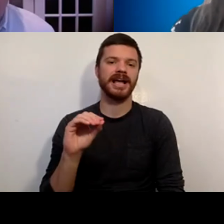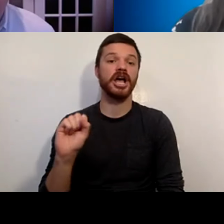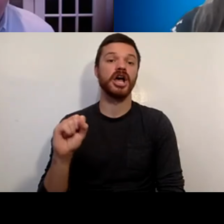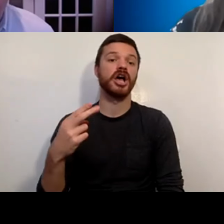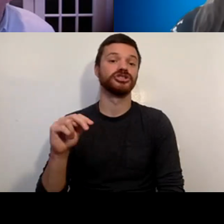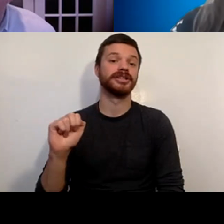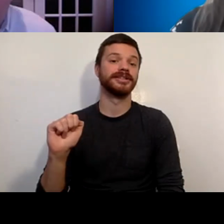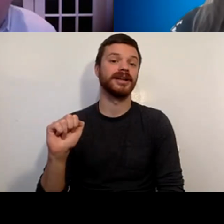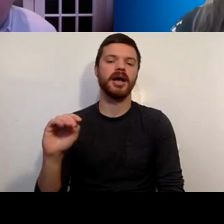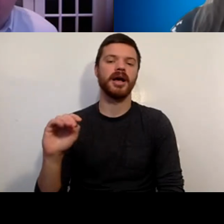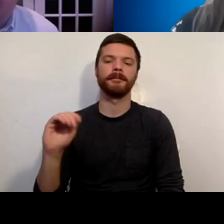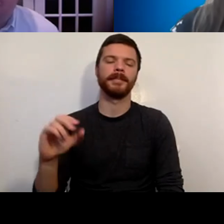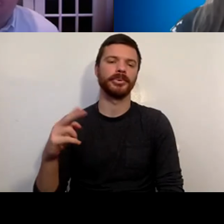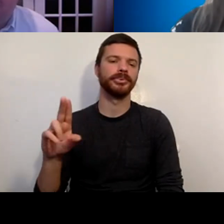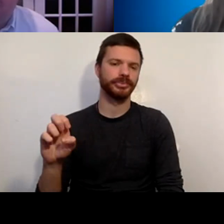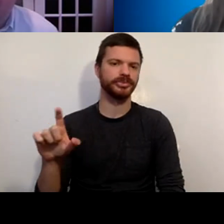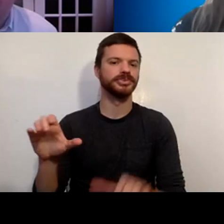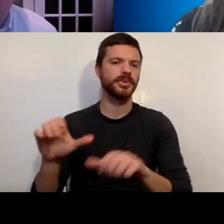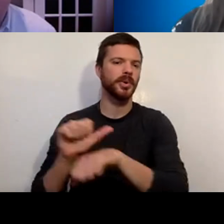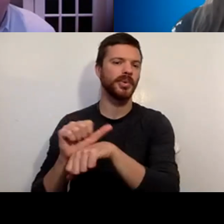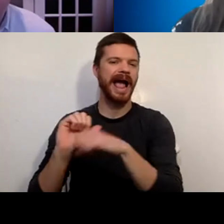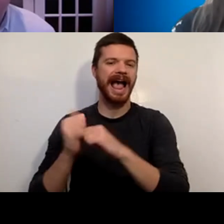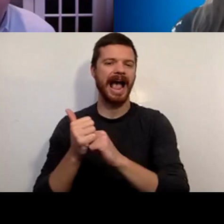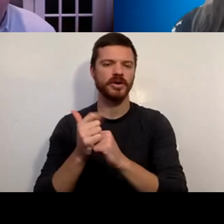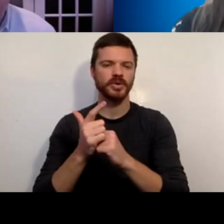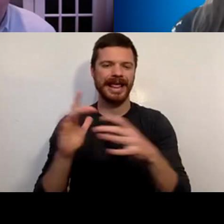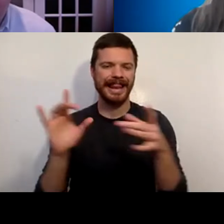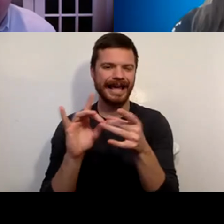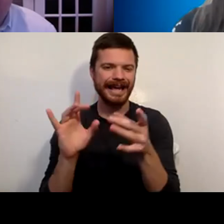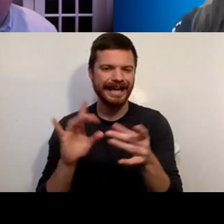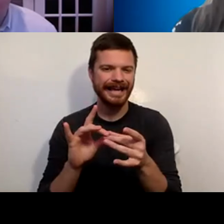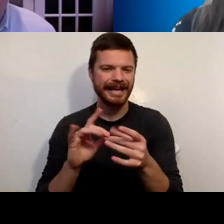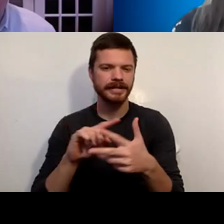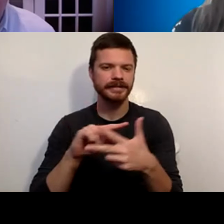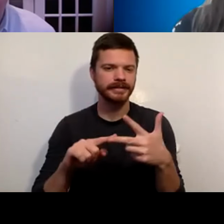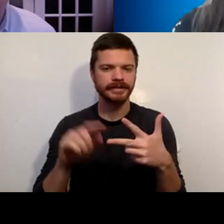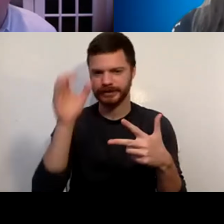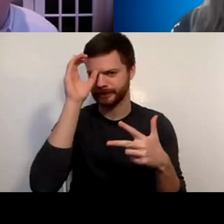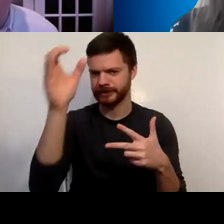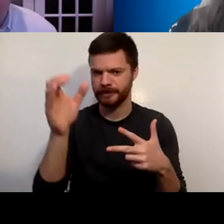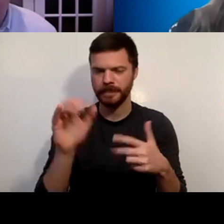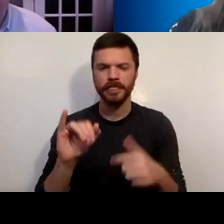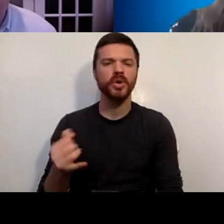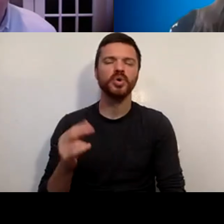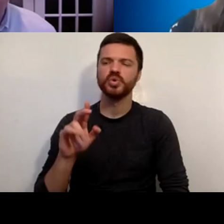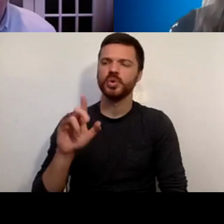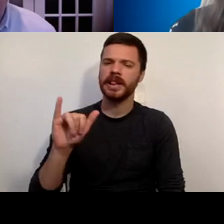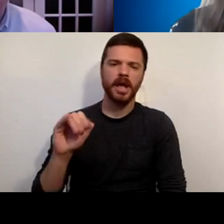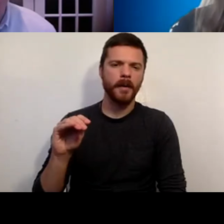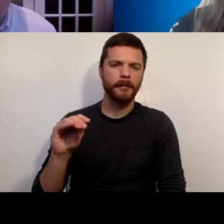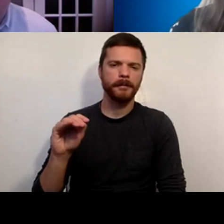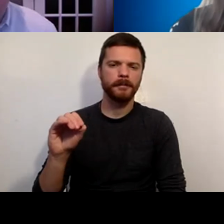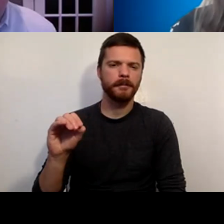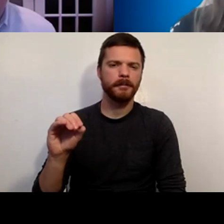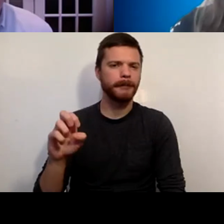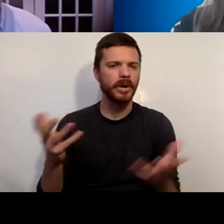Sheena McHugh is doing work to sort of link these conceptually. And I don't know if Julia Moore is on today, but I know